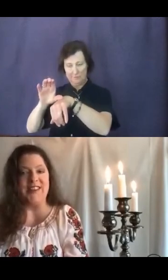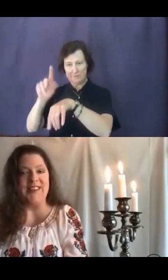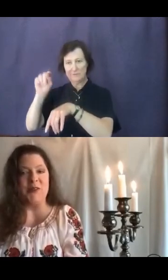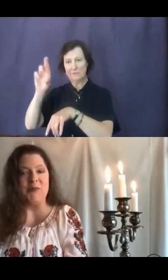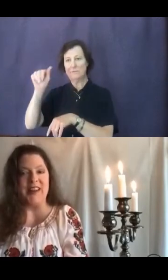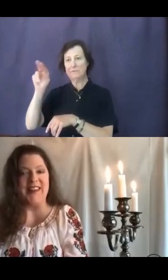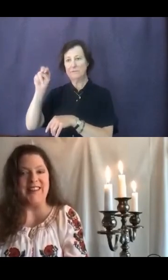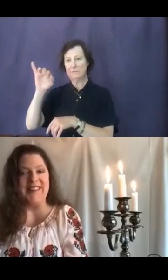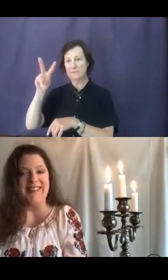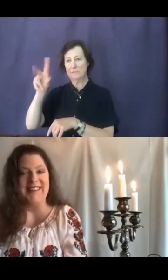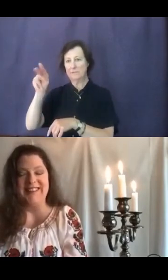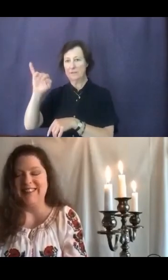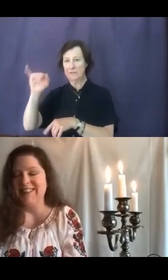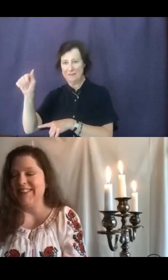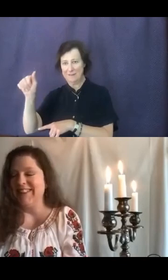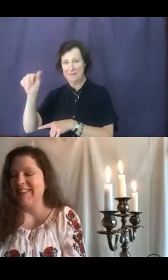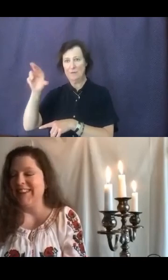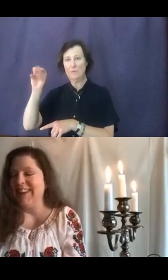Transylvania, Romania.